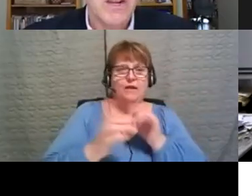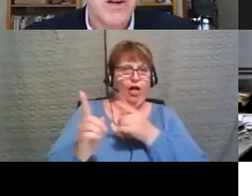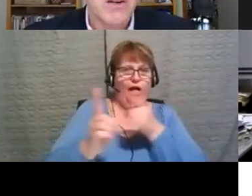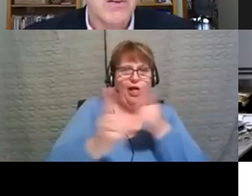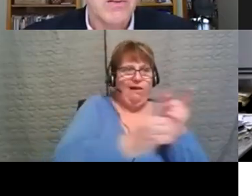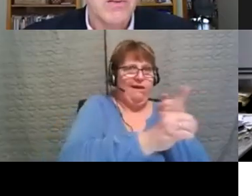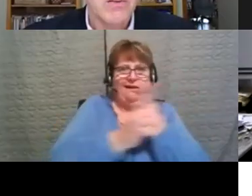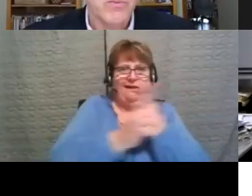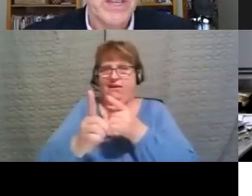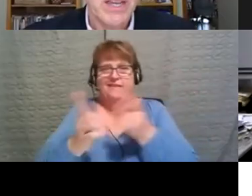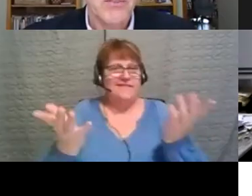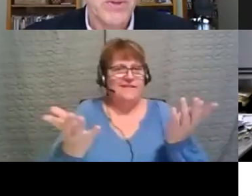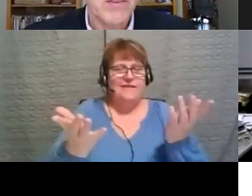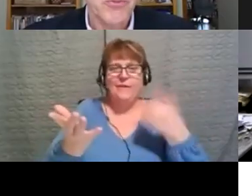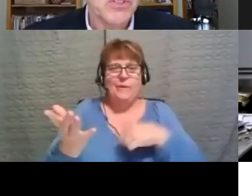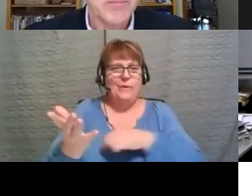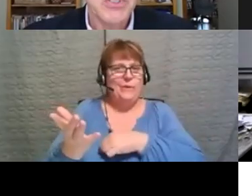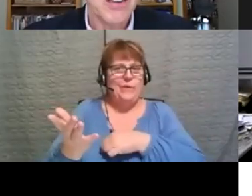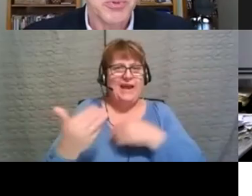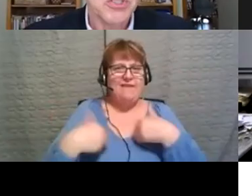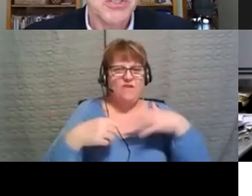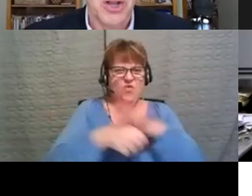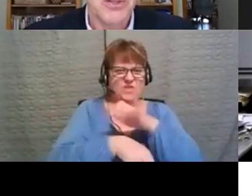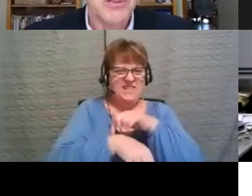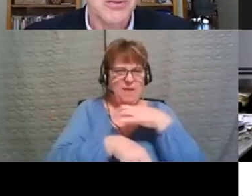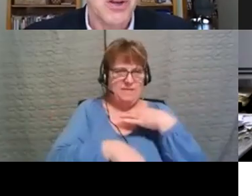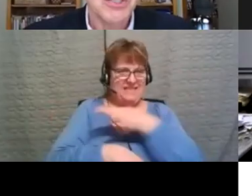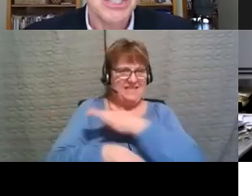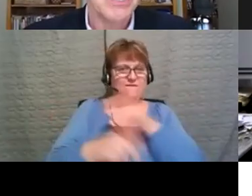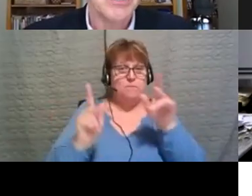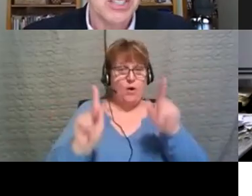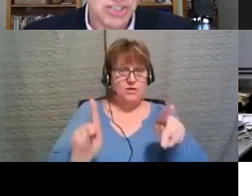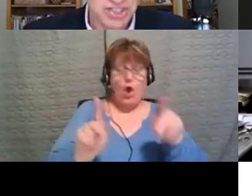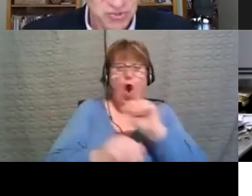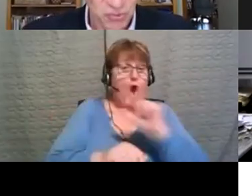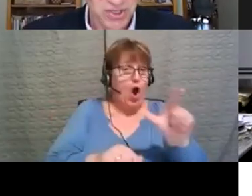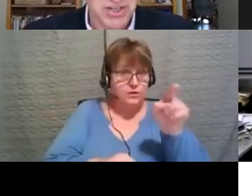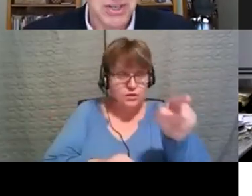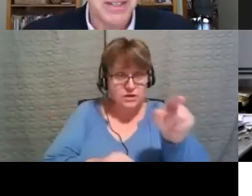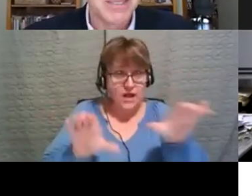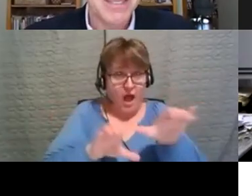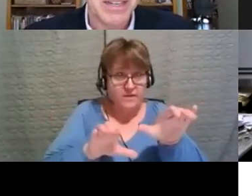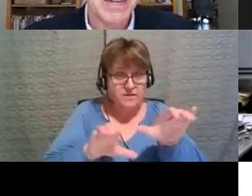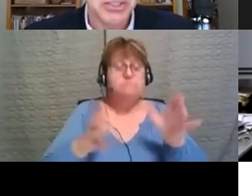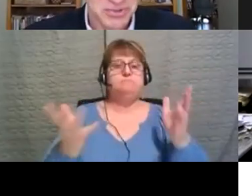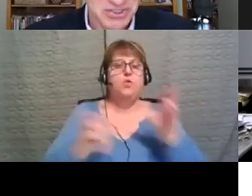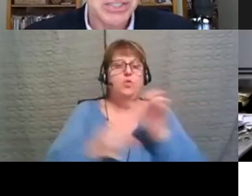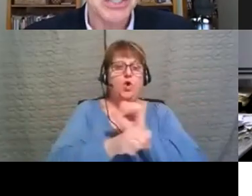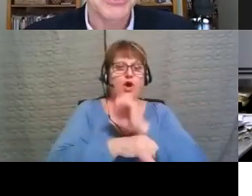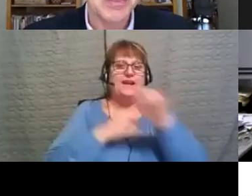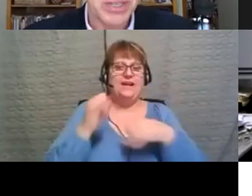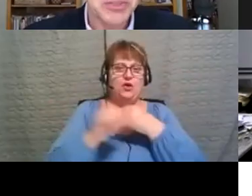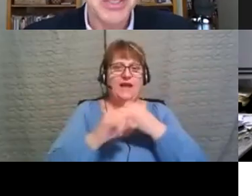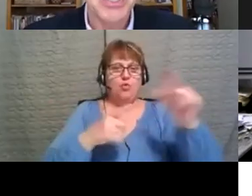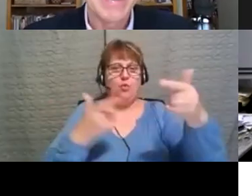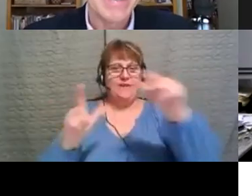We have a full-time staff person who all she does is just work on international rotations